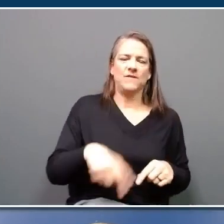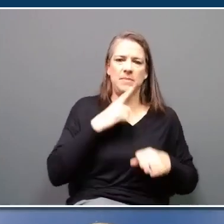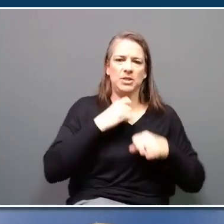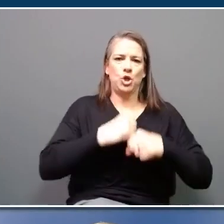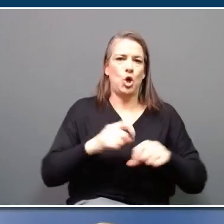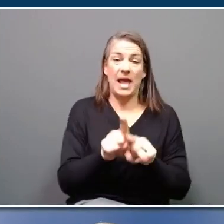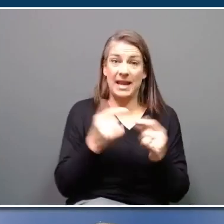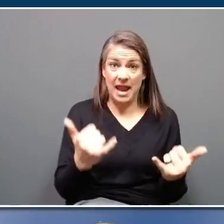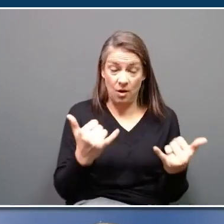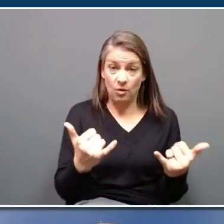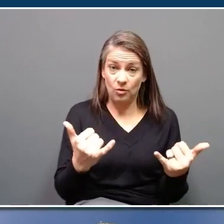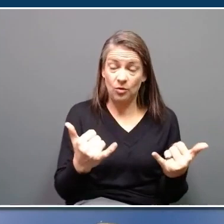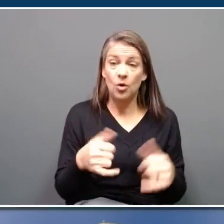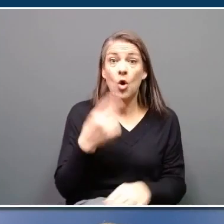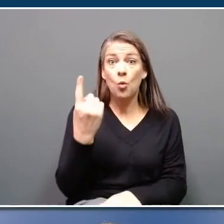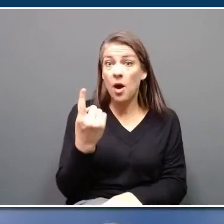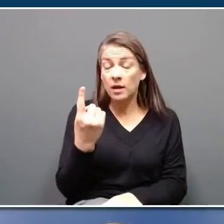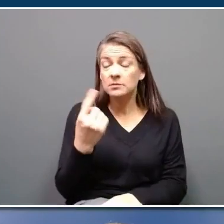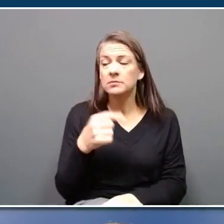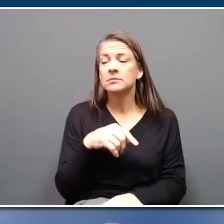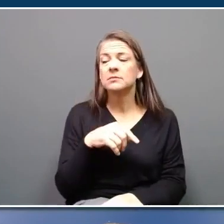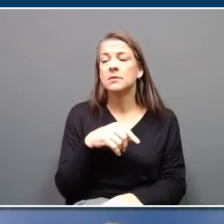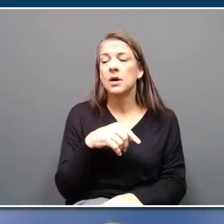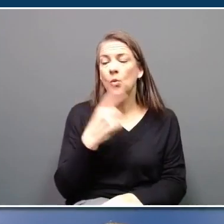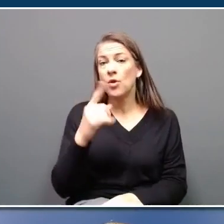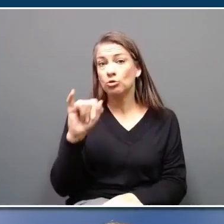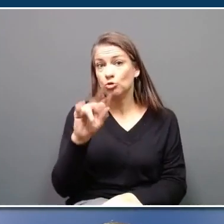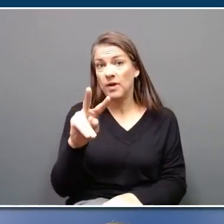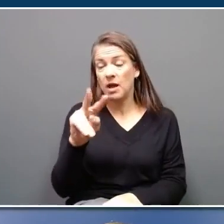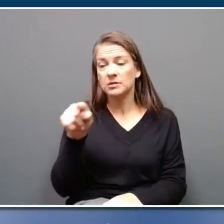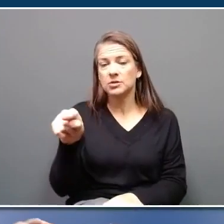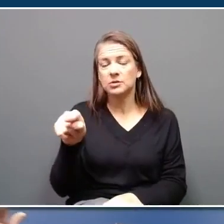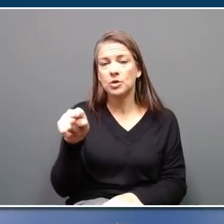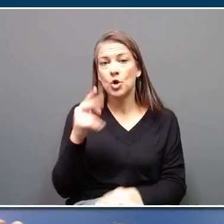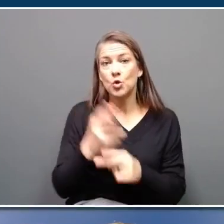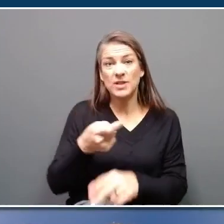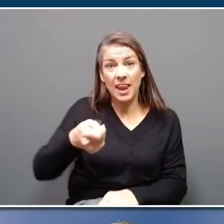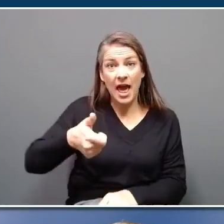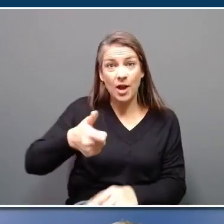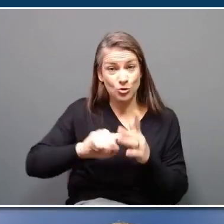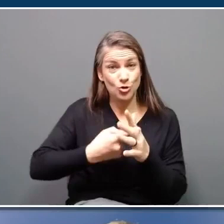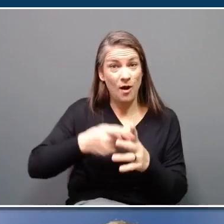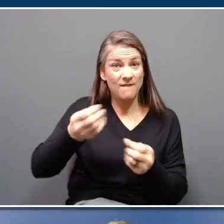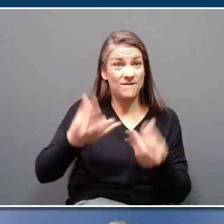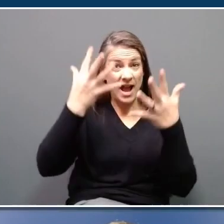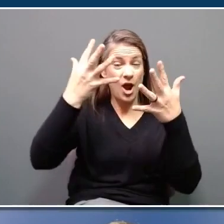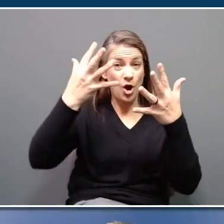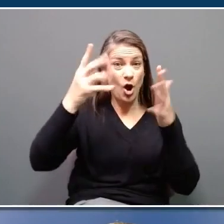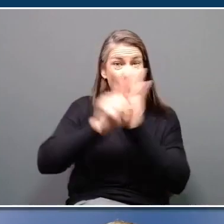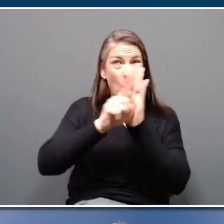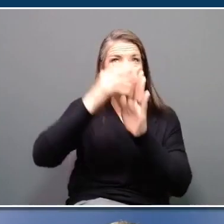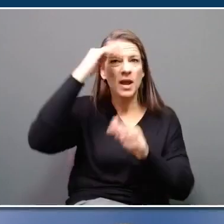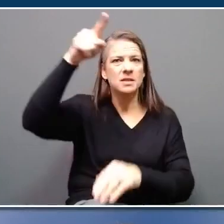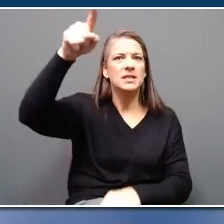now. One of them where one of the juveniles used a lighter to start the fire alarm is because it was a drop ceiling with tiles,